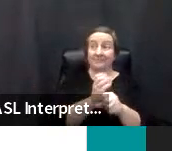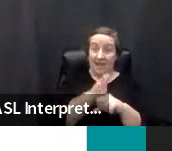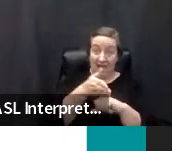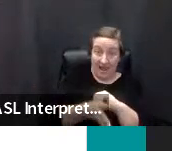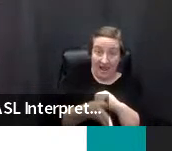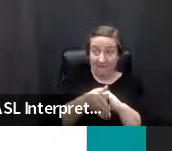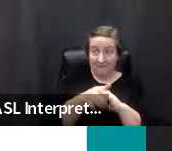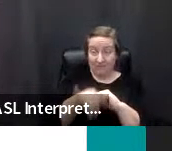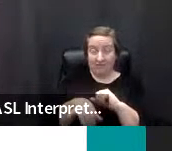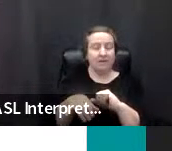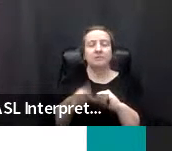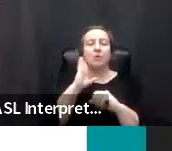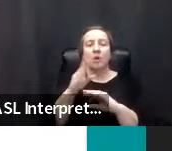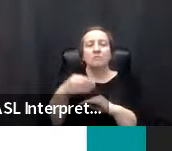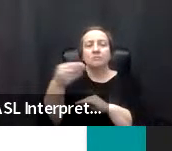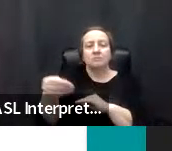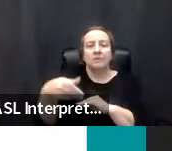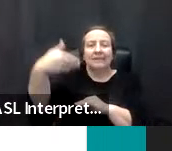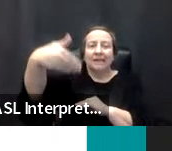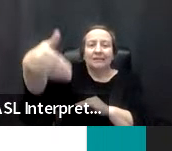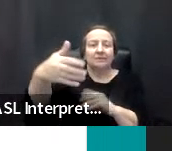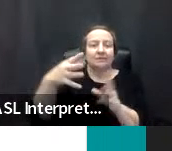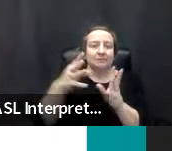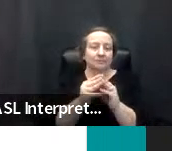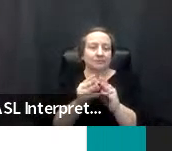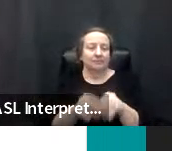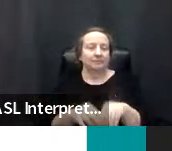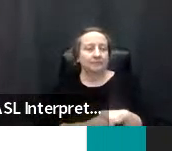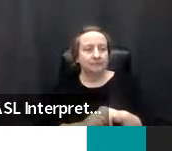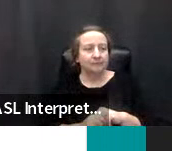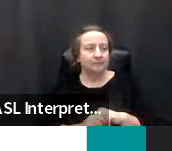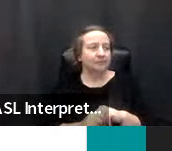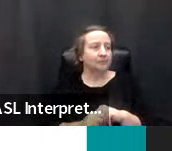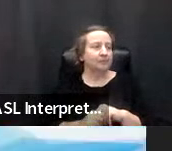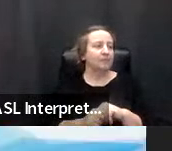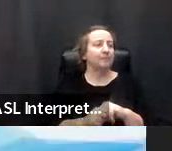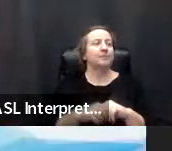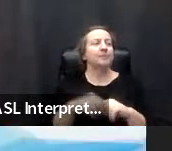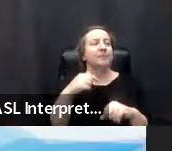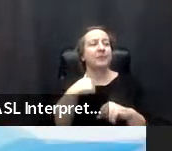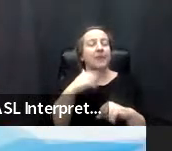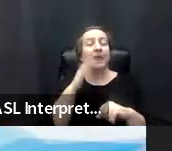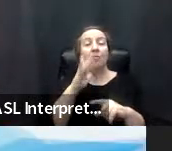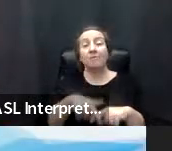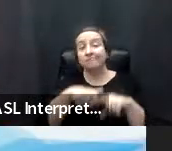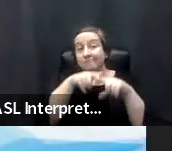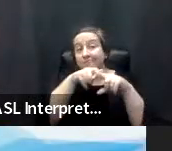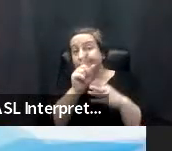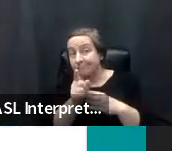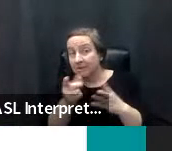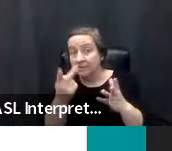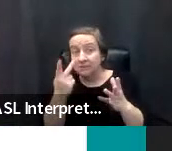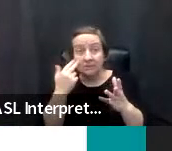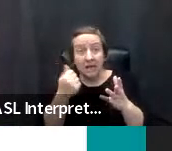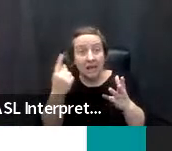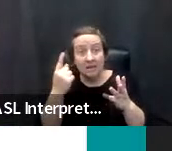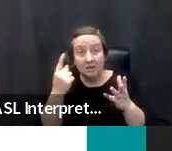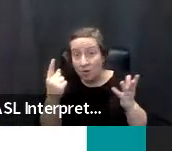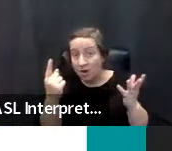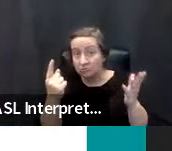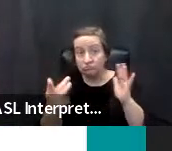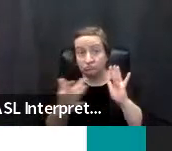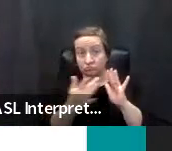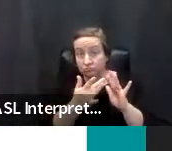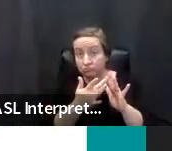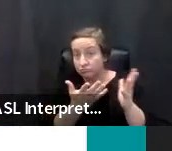be distributed to members in advance of their next meeting. So I'm going to just pause for a moment to see if there are any